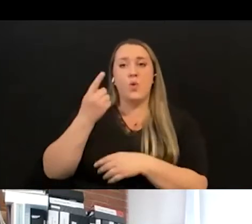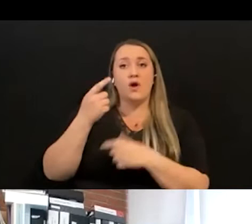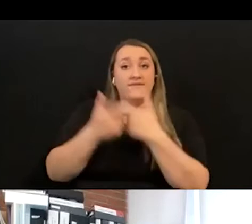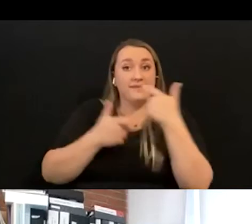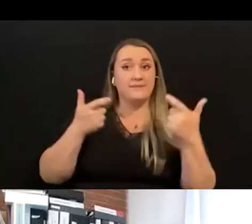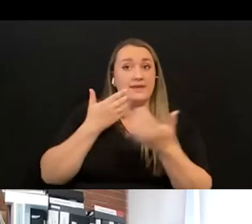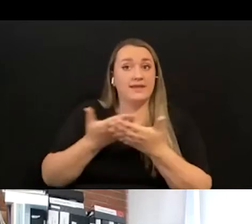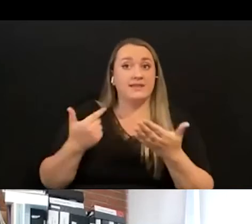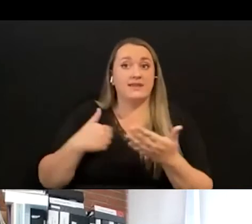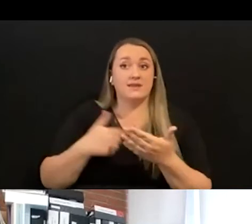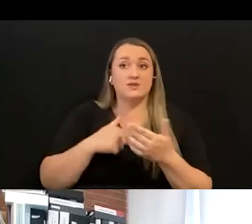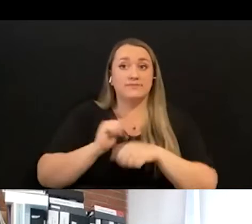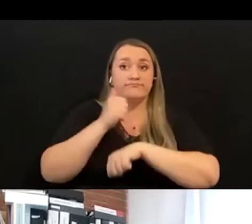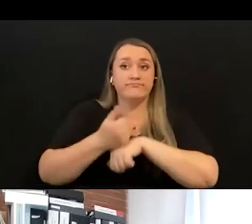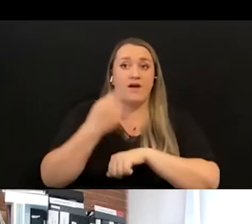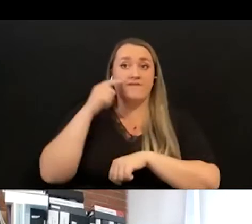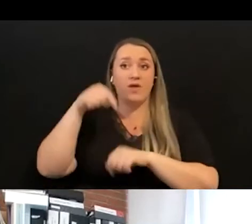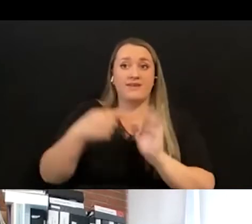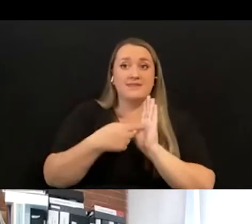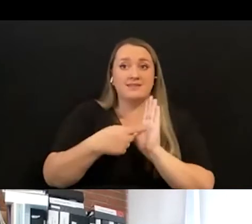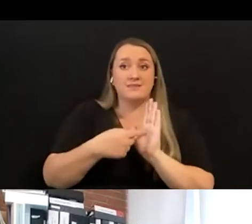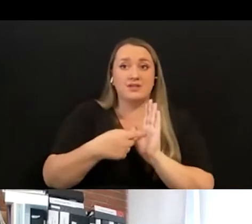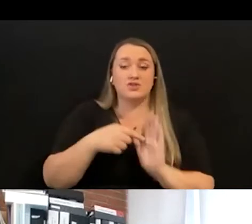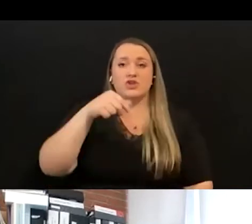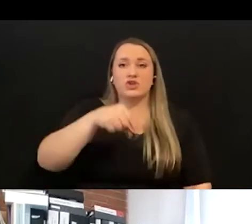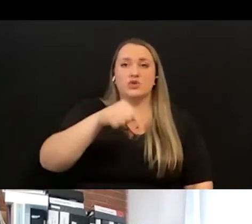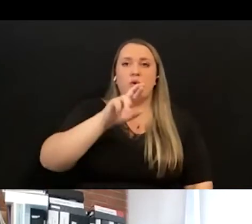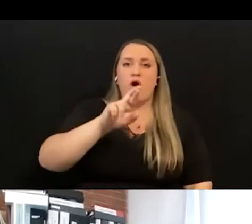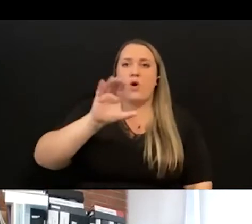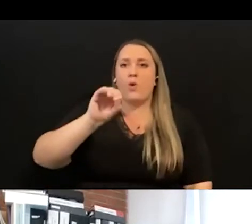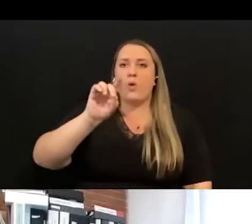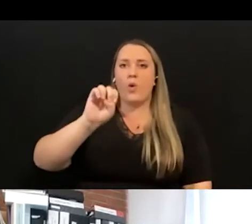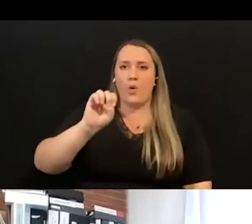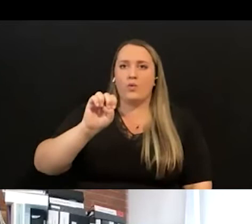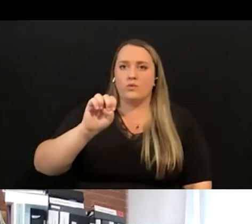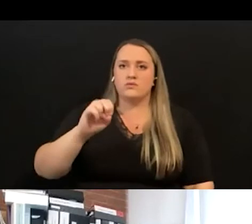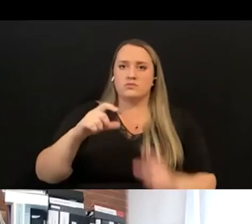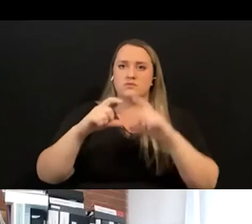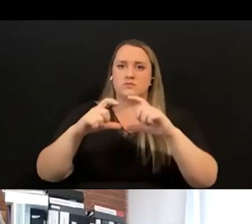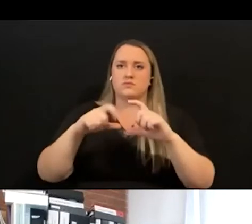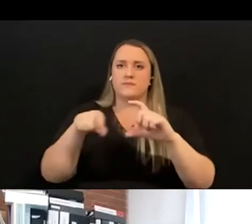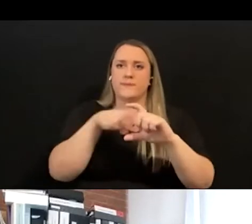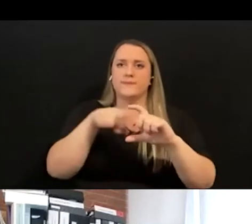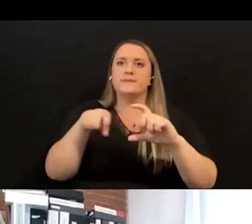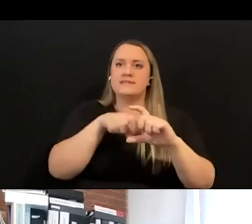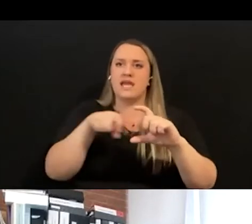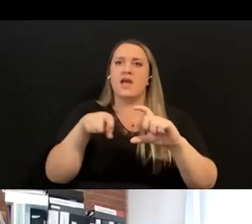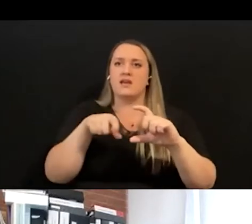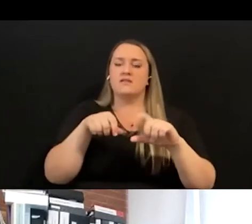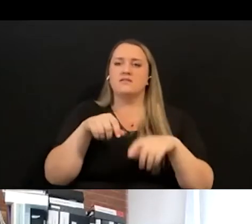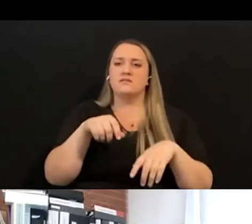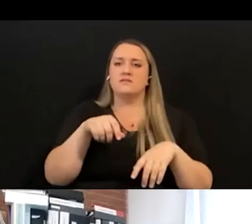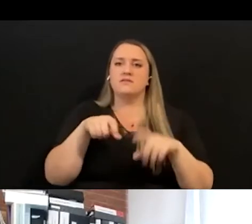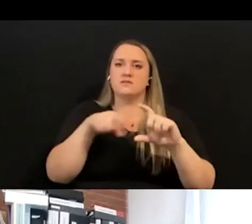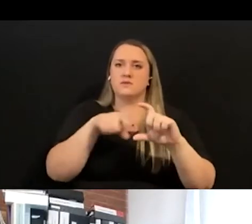we implemented with this exhibition was QR codes that are basically, there were QR codes